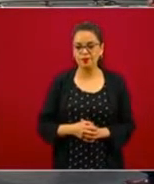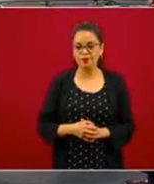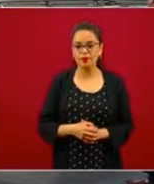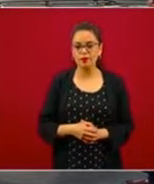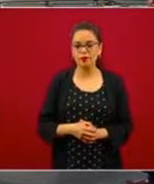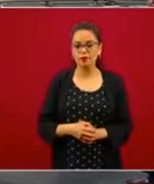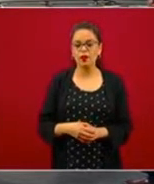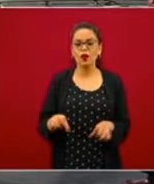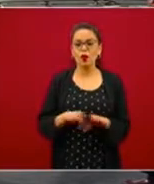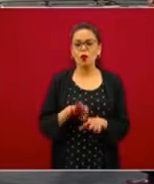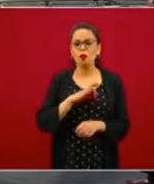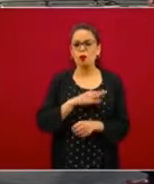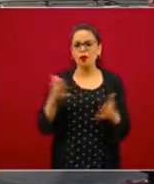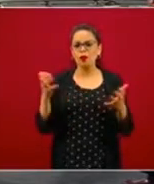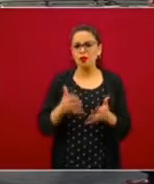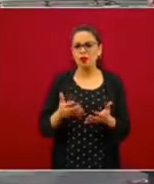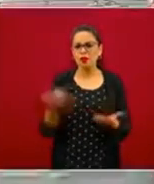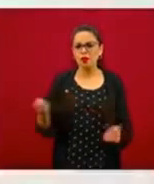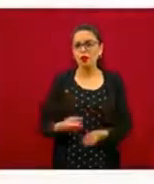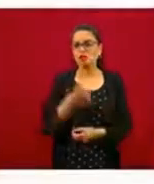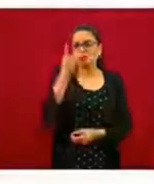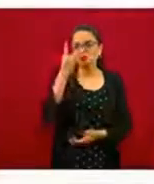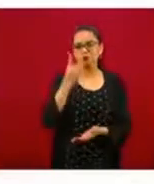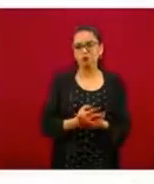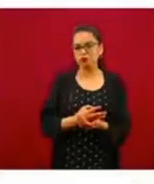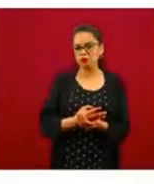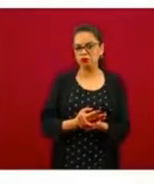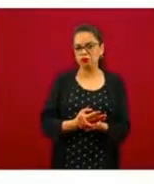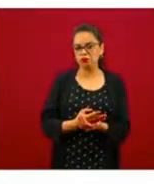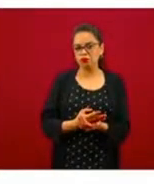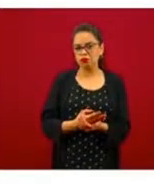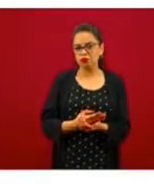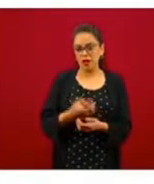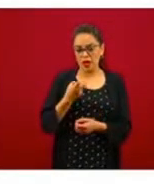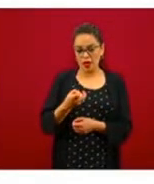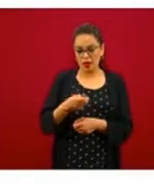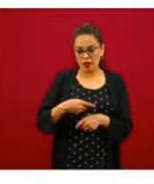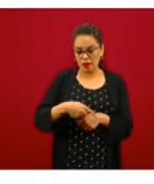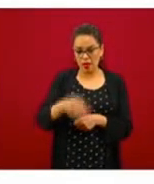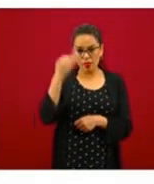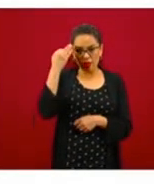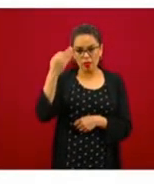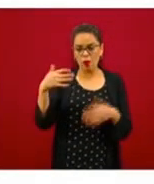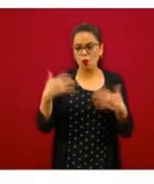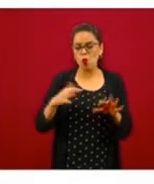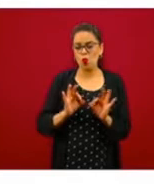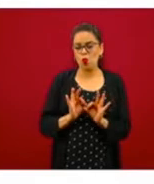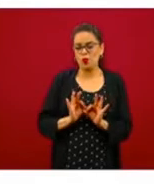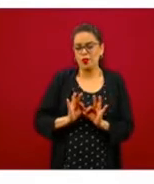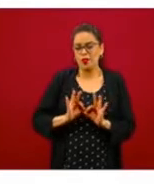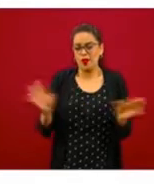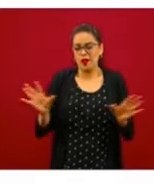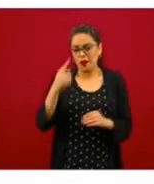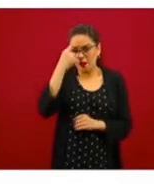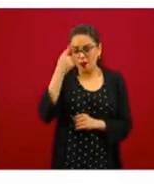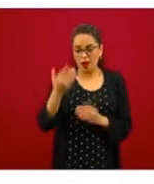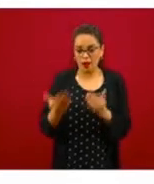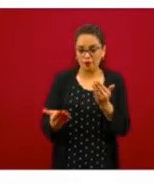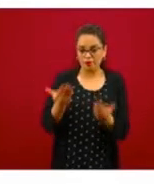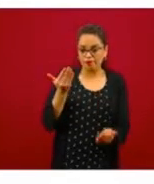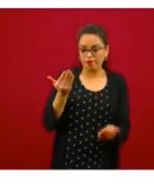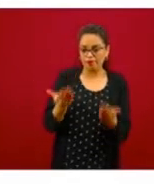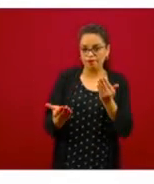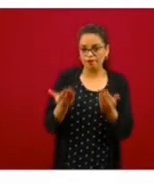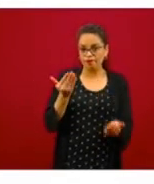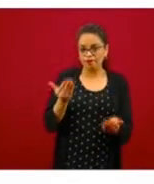Pues we de la manage to única do forma it? como se Well, puede in hacer the only esto en way un we momento tan can, delicado in de este such a equilibrio delicate entre moment, la sana to find distancia a y